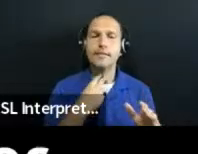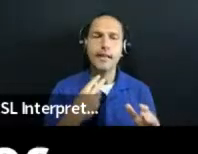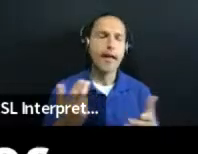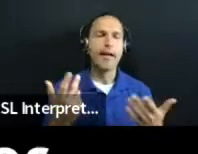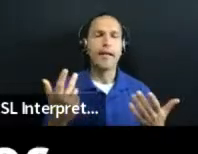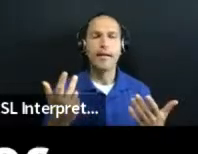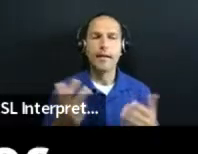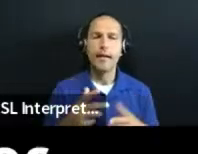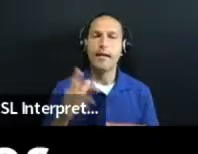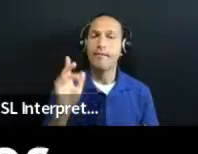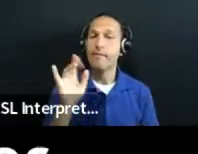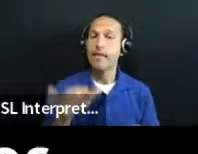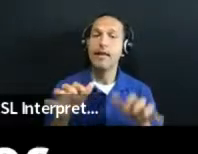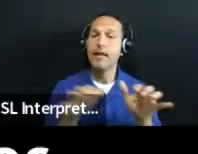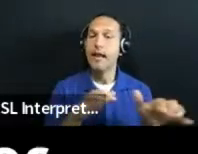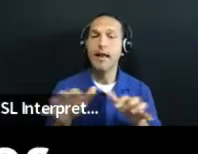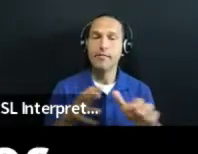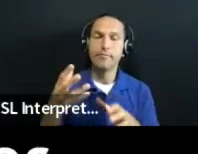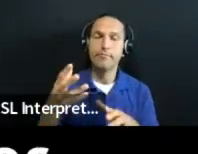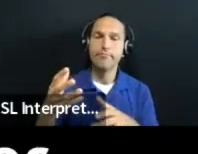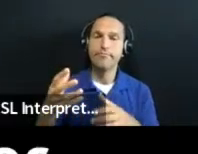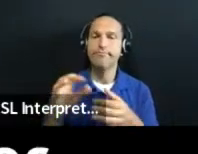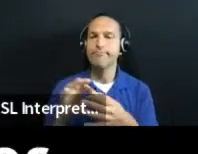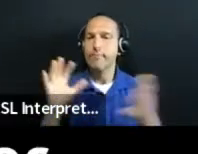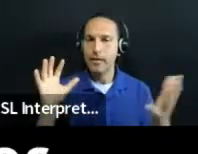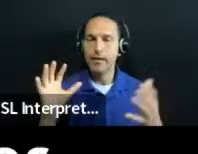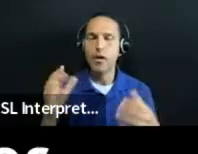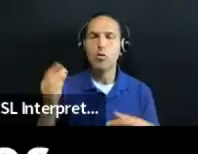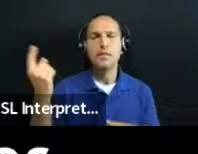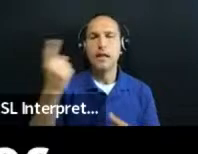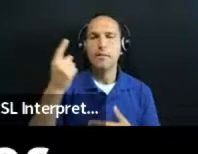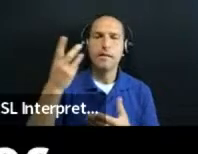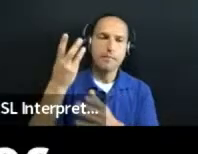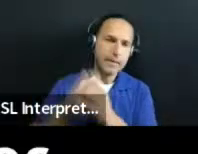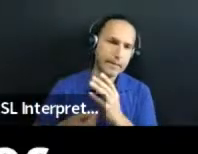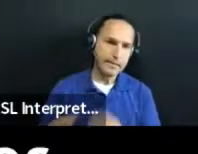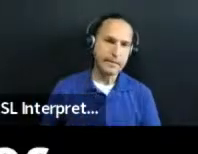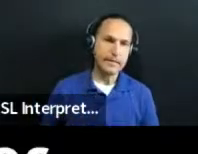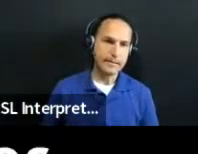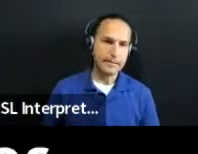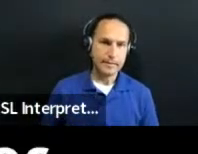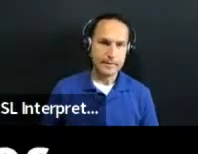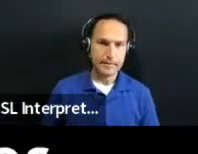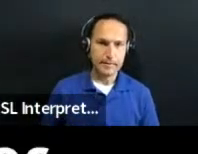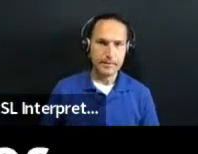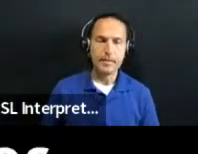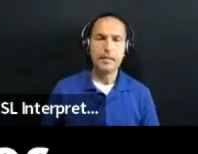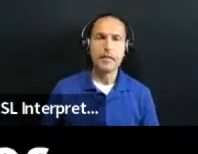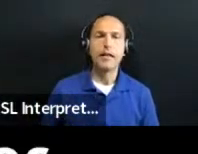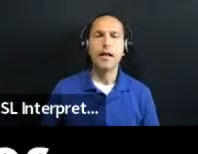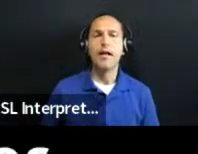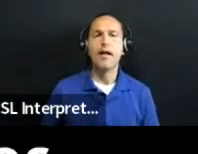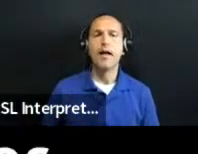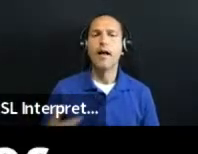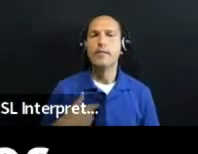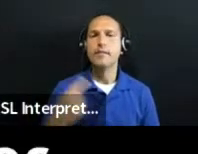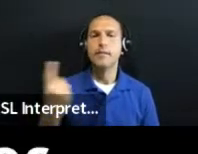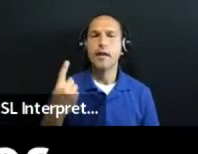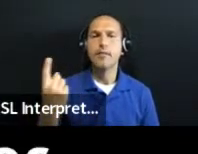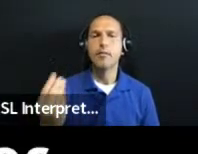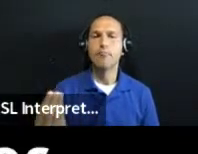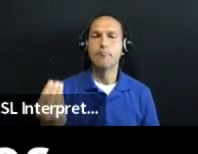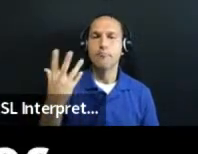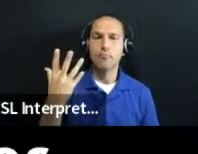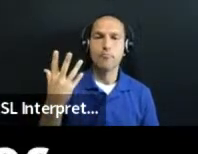where keyboard access is dropped out or an item is missing keyboard access. Or if there's a modal pop-up that popped